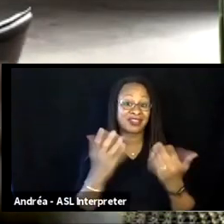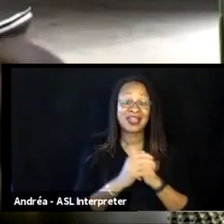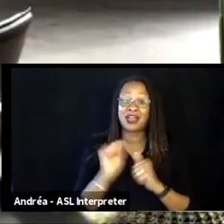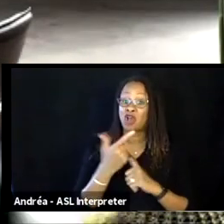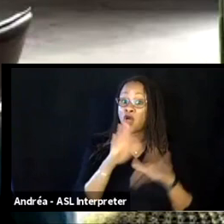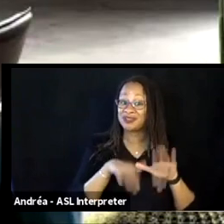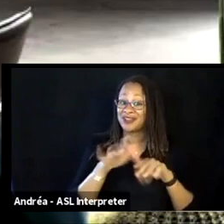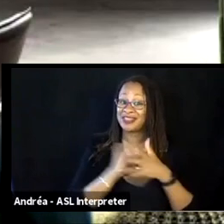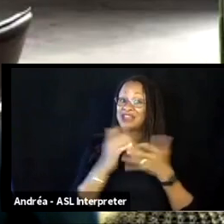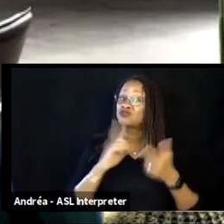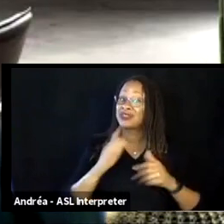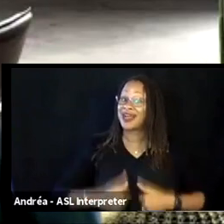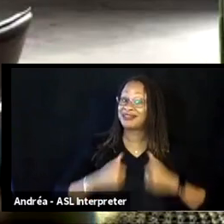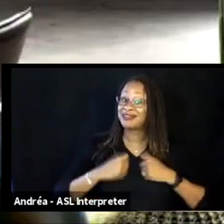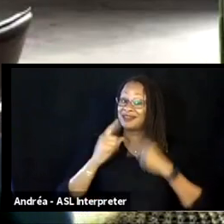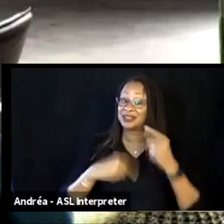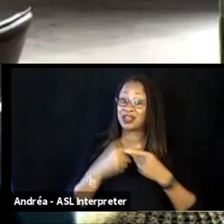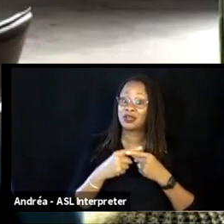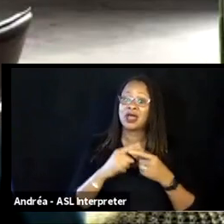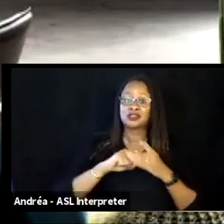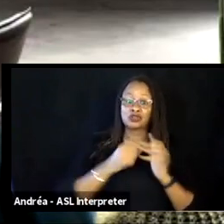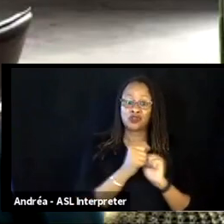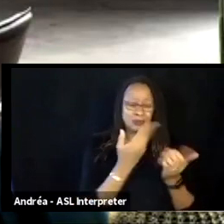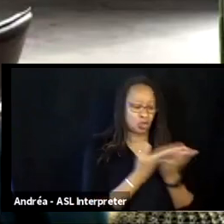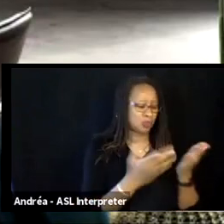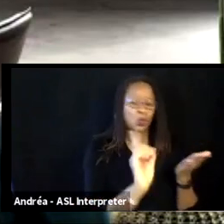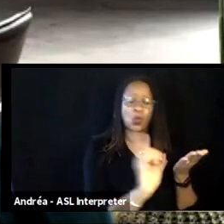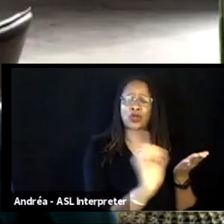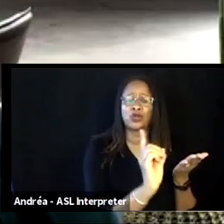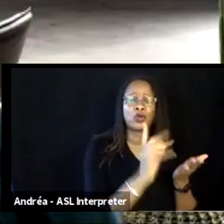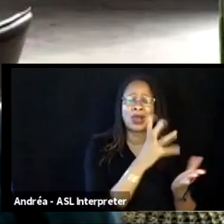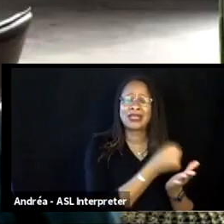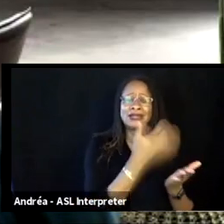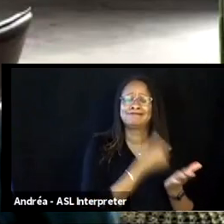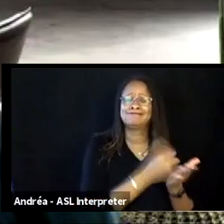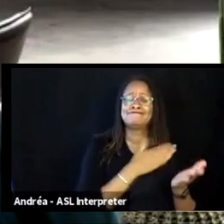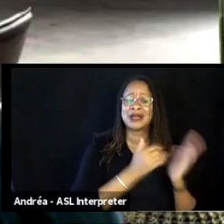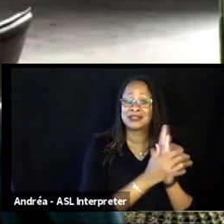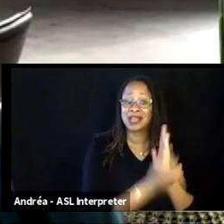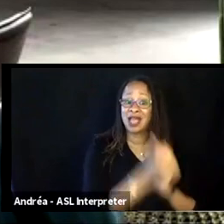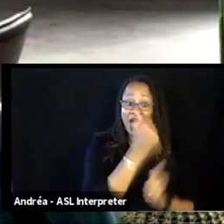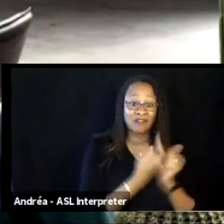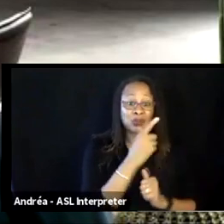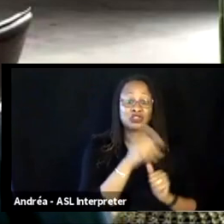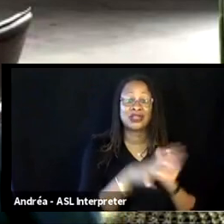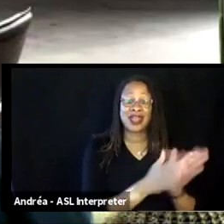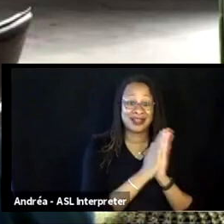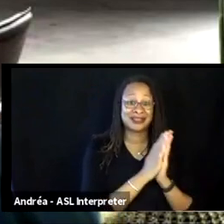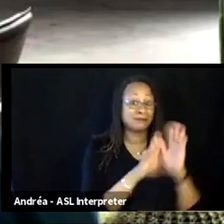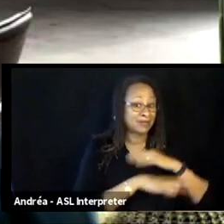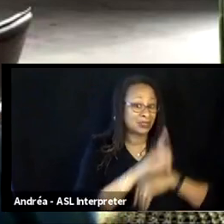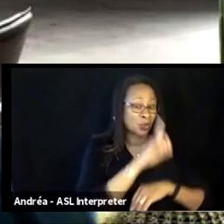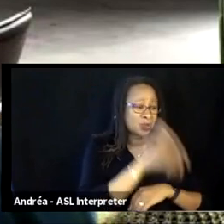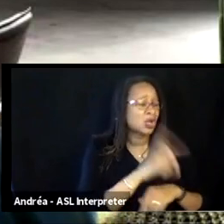life cycle. It starts from sourcing. Where do you go for talent? Everybody should ask a fundamental question.